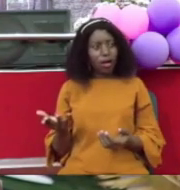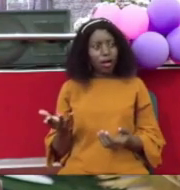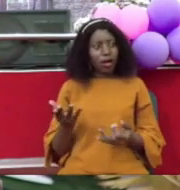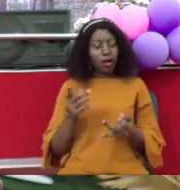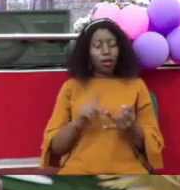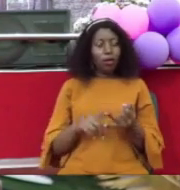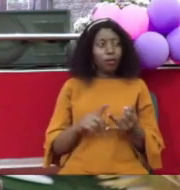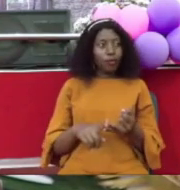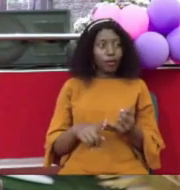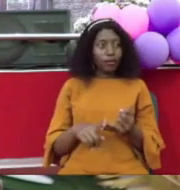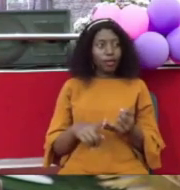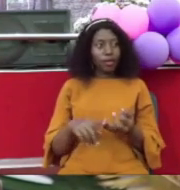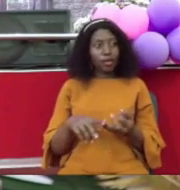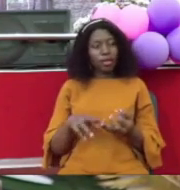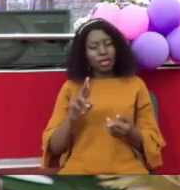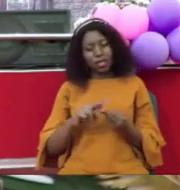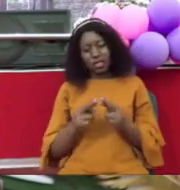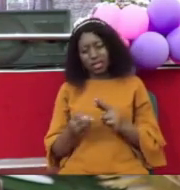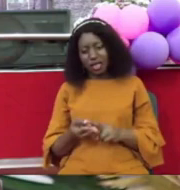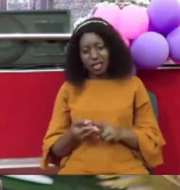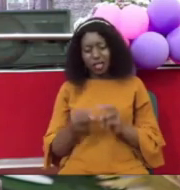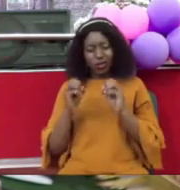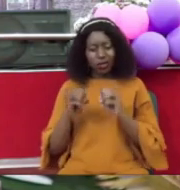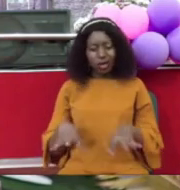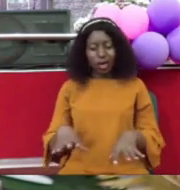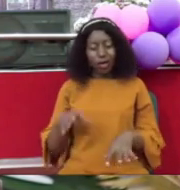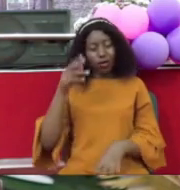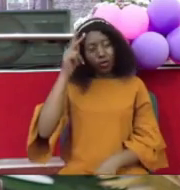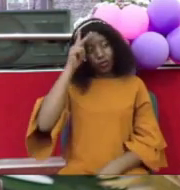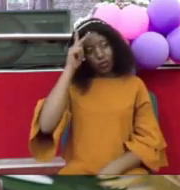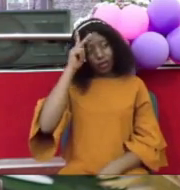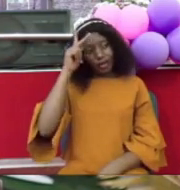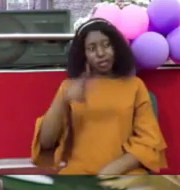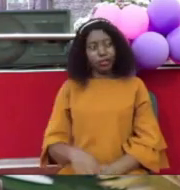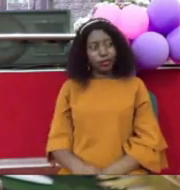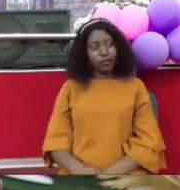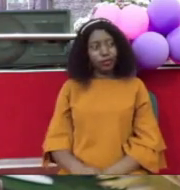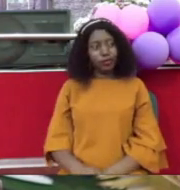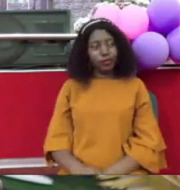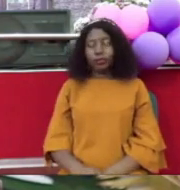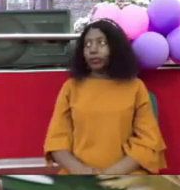Or is it just related to my lack of knowledge? Ama tu ni shida yangu ya kutojua. Ephesians